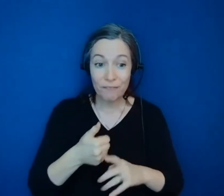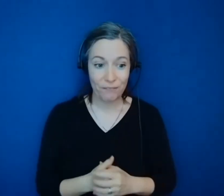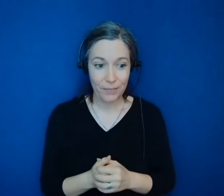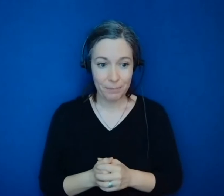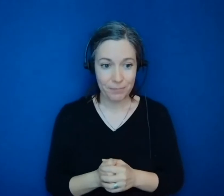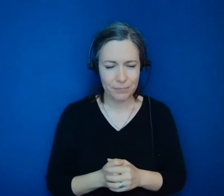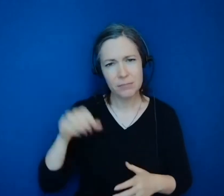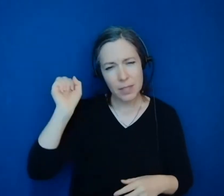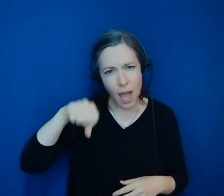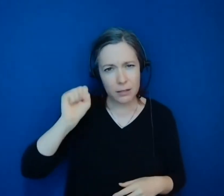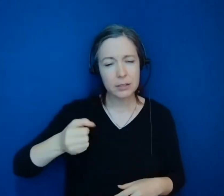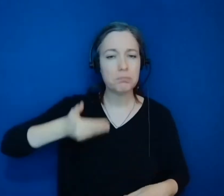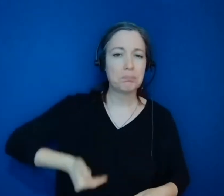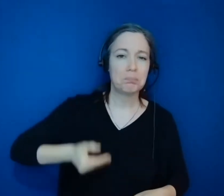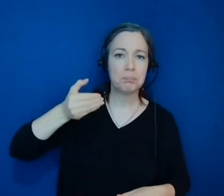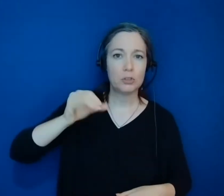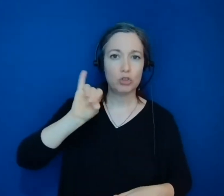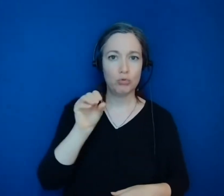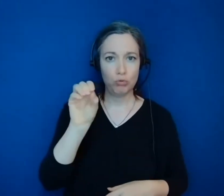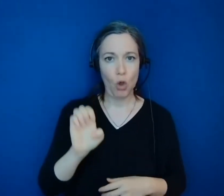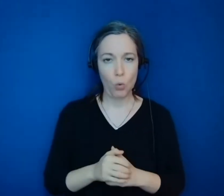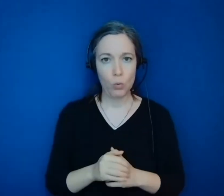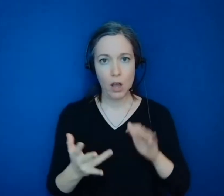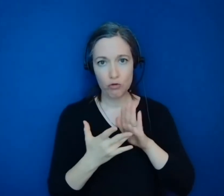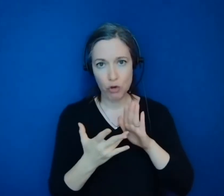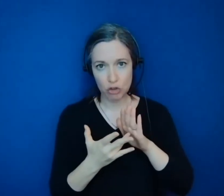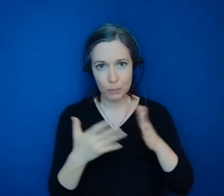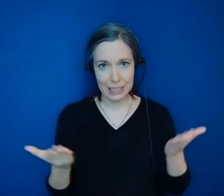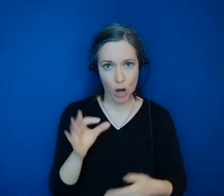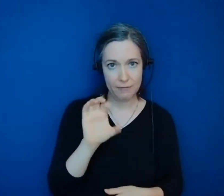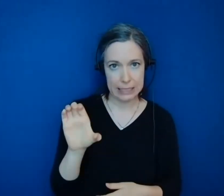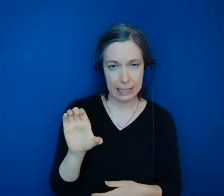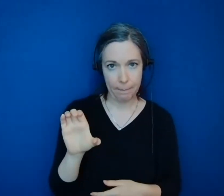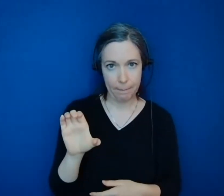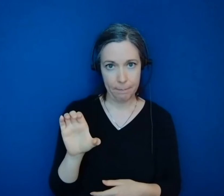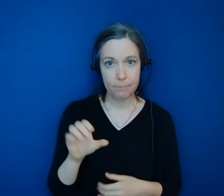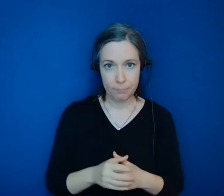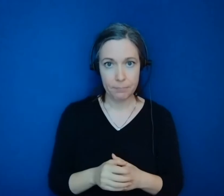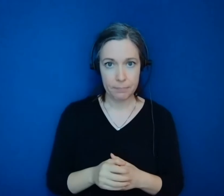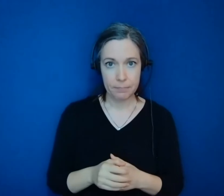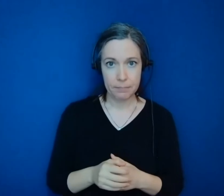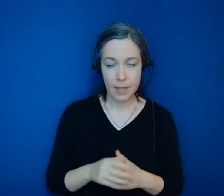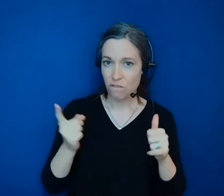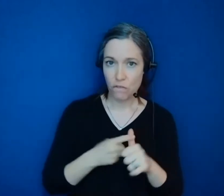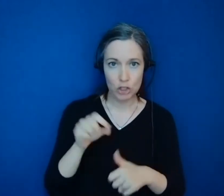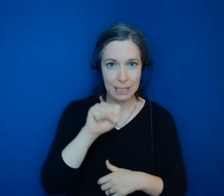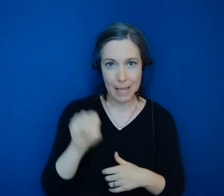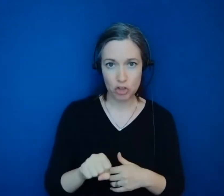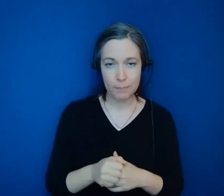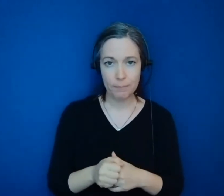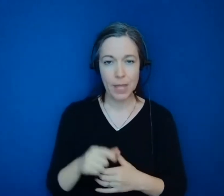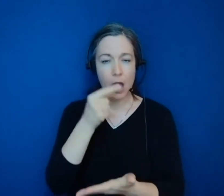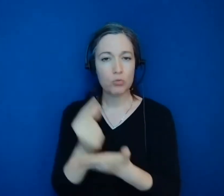Yeah, so I'm Joe. I'm a freshman here at FCC first semester, and I graduated from Catoctin